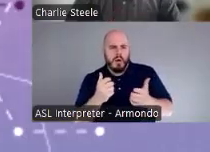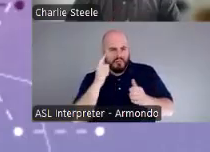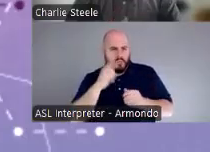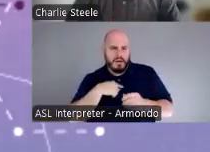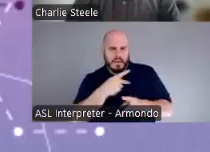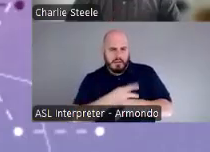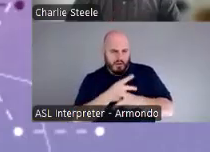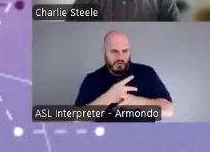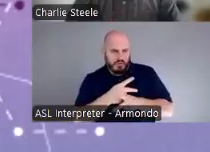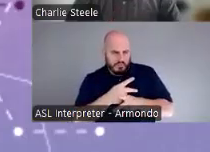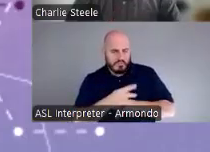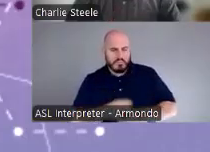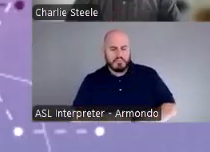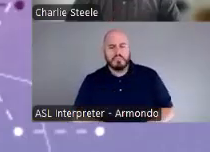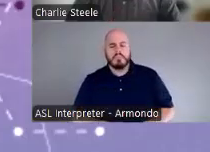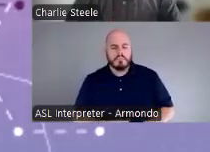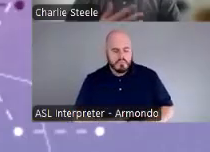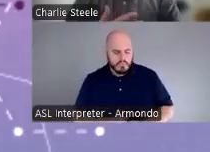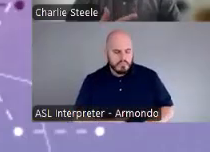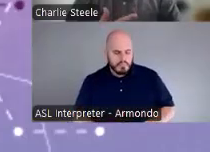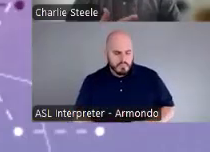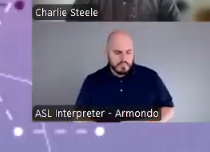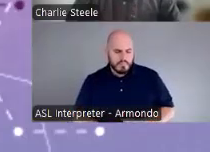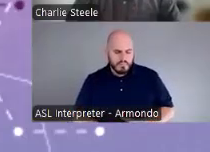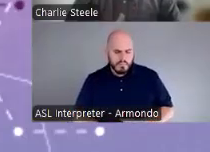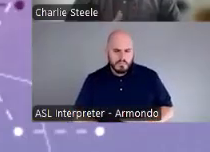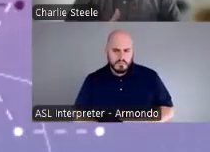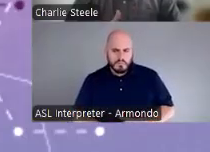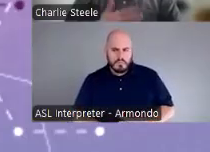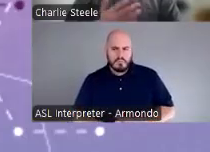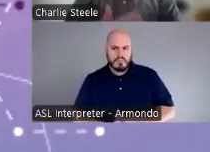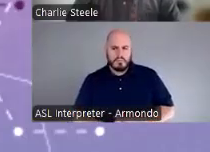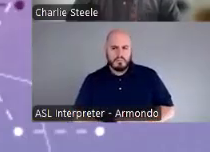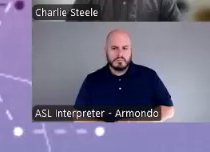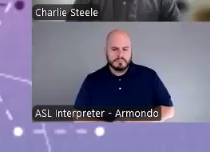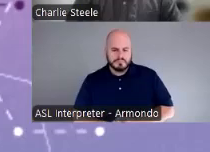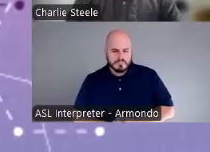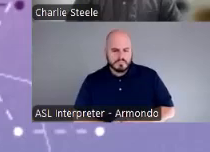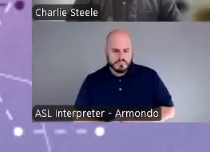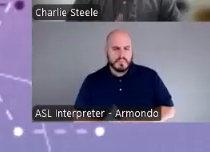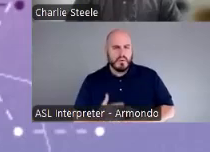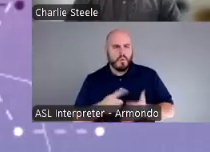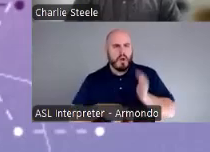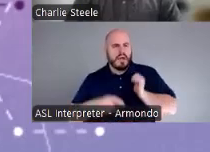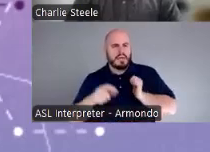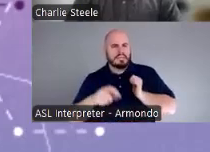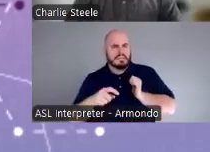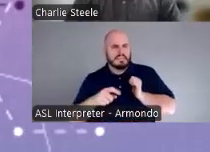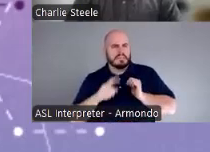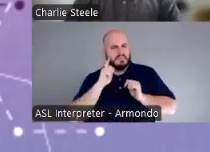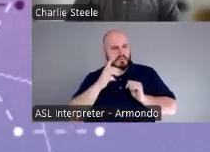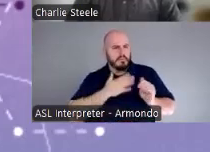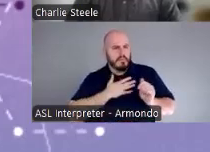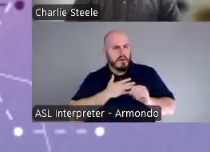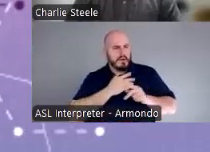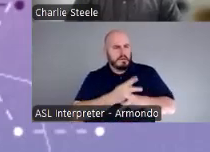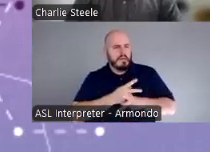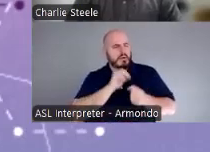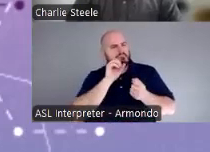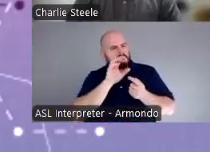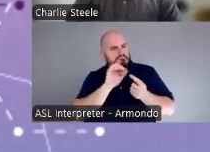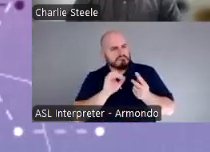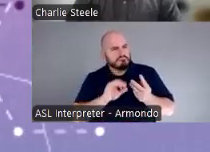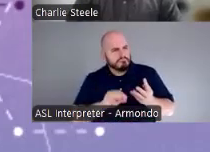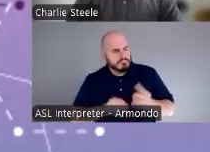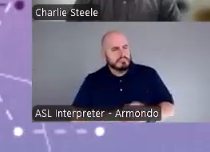wanted like what I apologize, what I needed from my care. And so I was able to